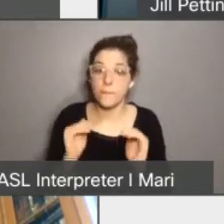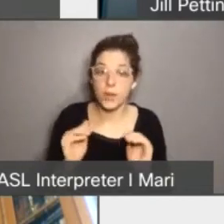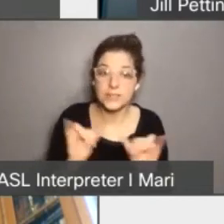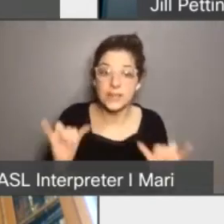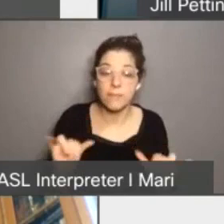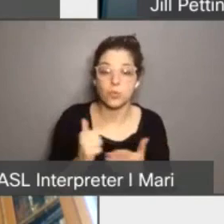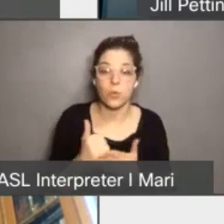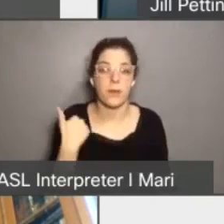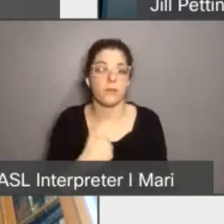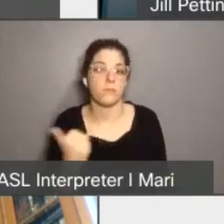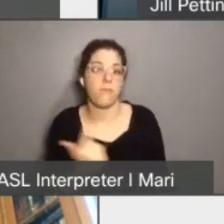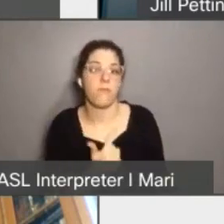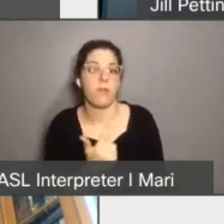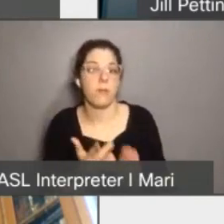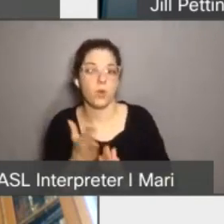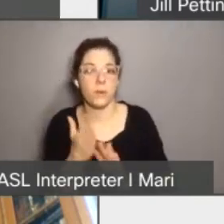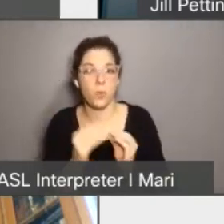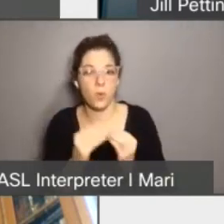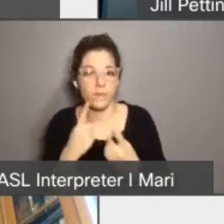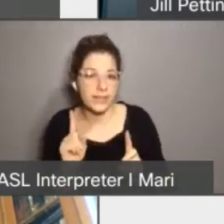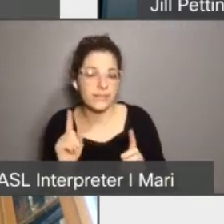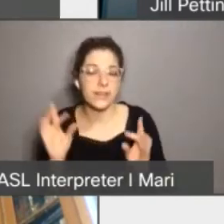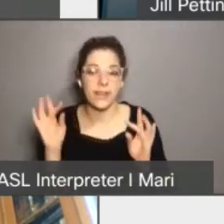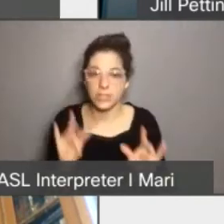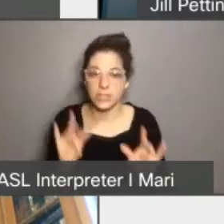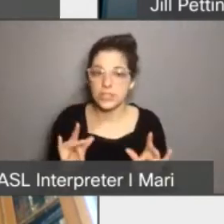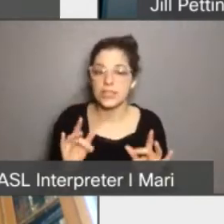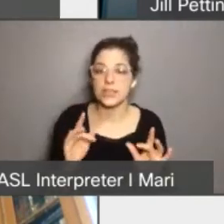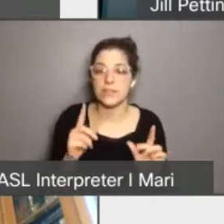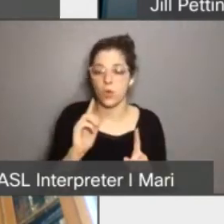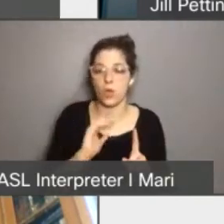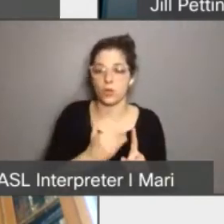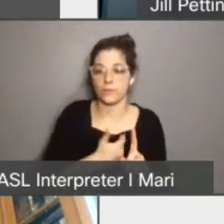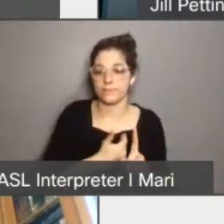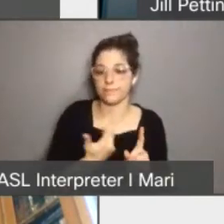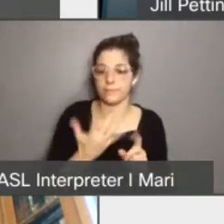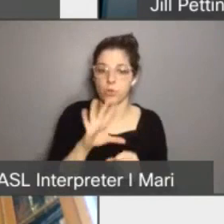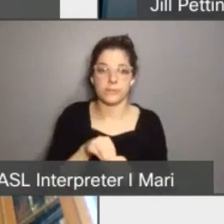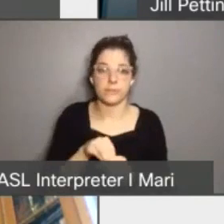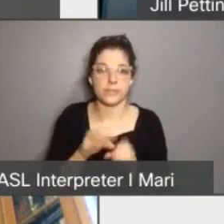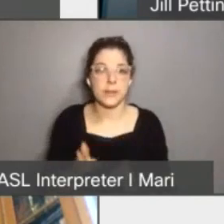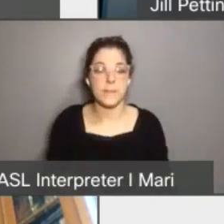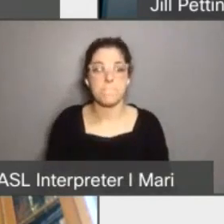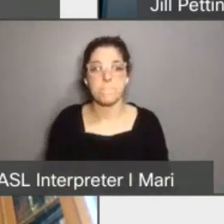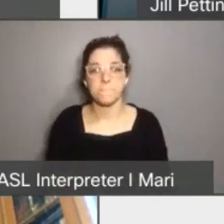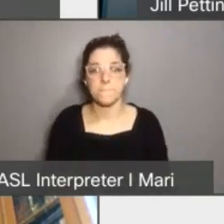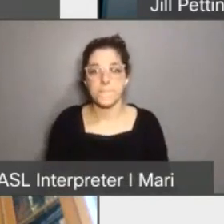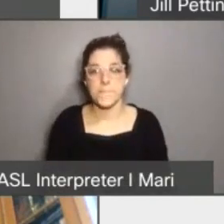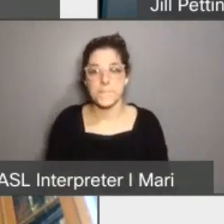help us all operate more effectively and efficiently for our participants?